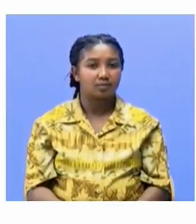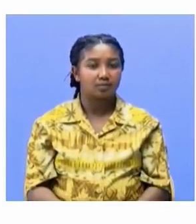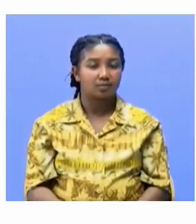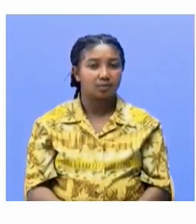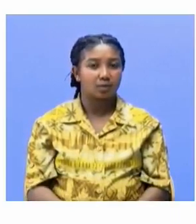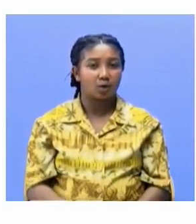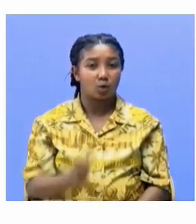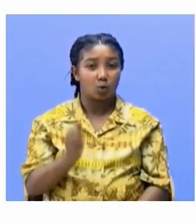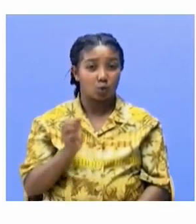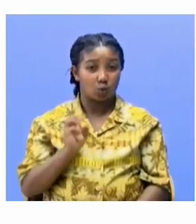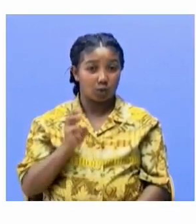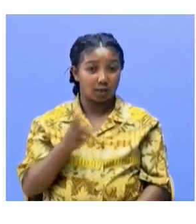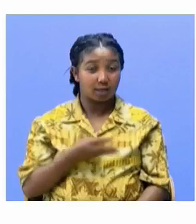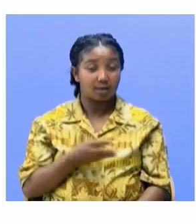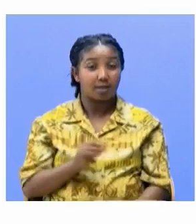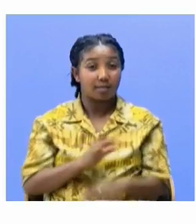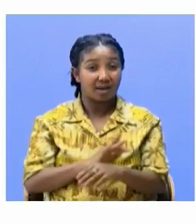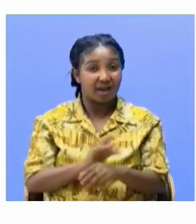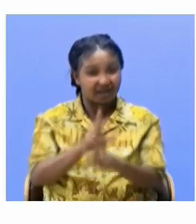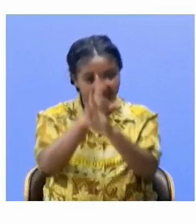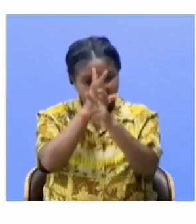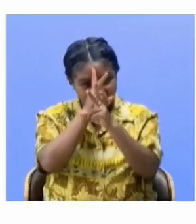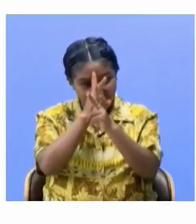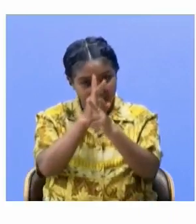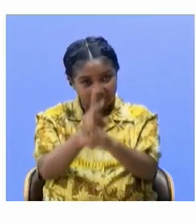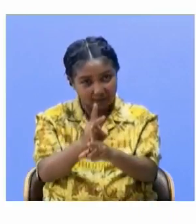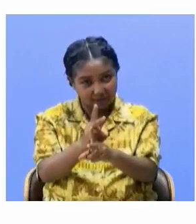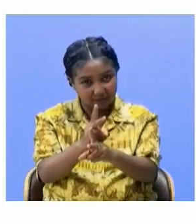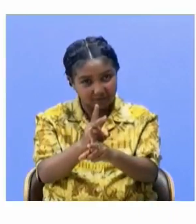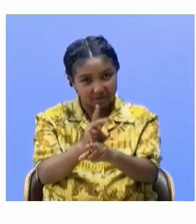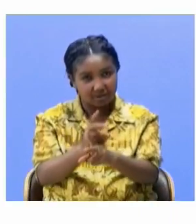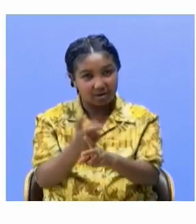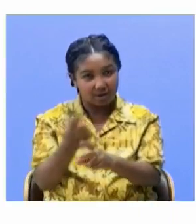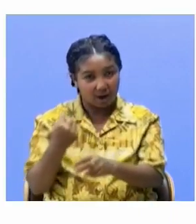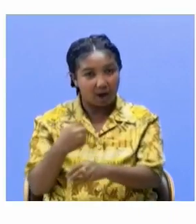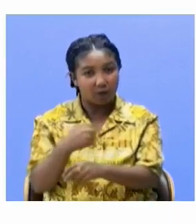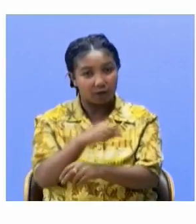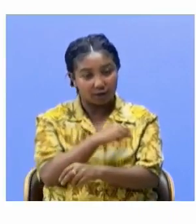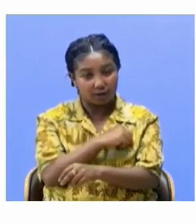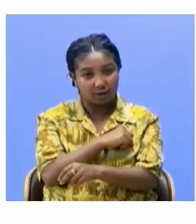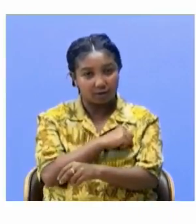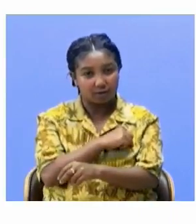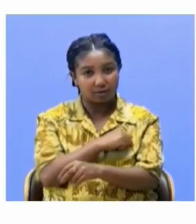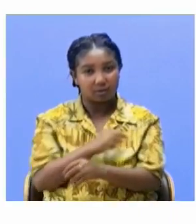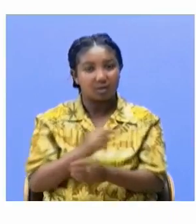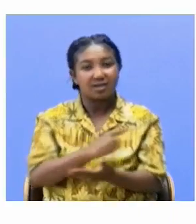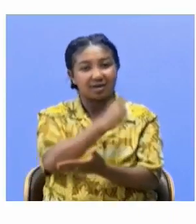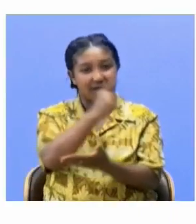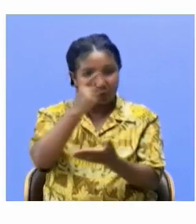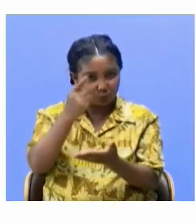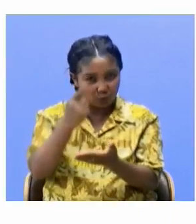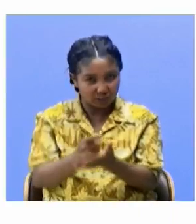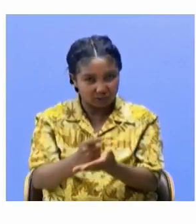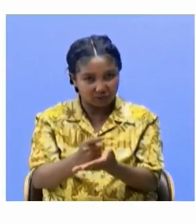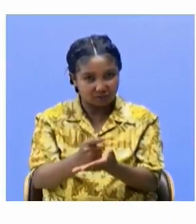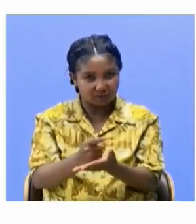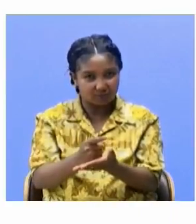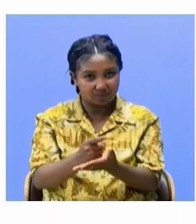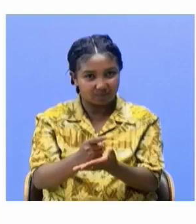We blank or celebrate, yes, our graduation.